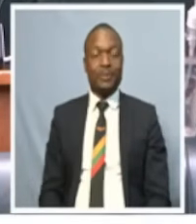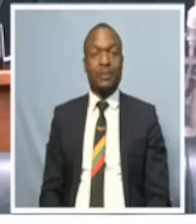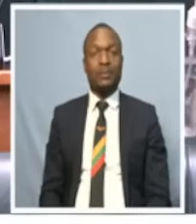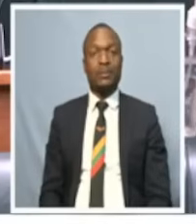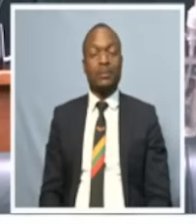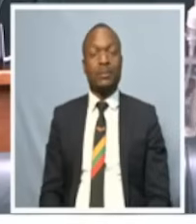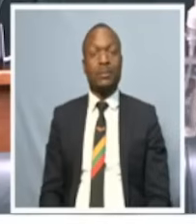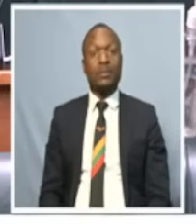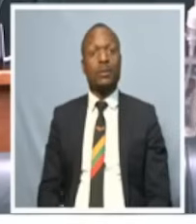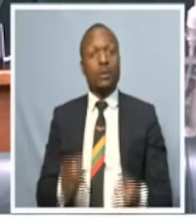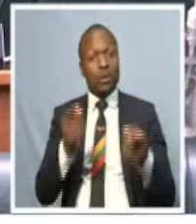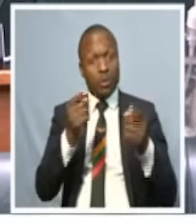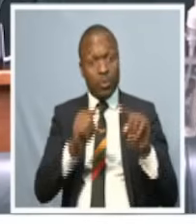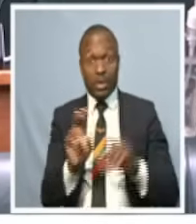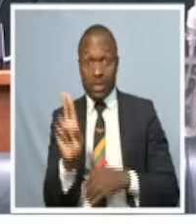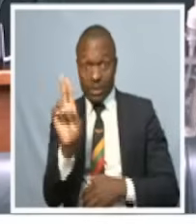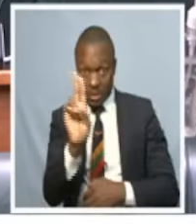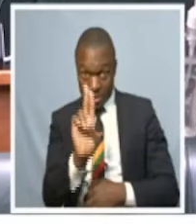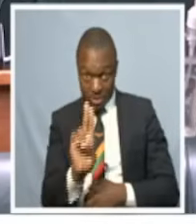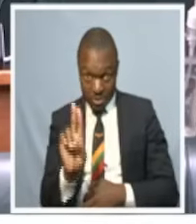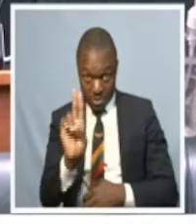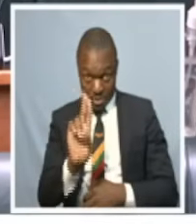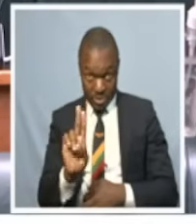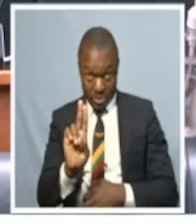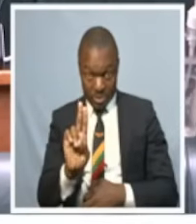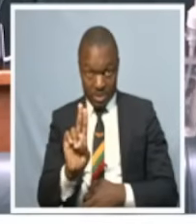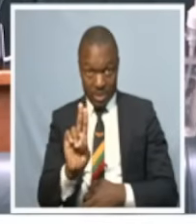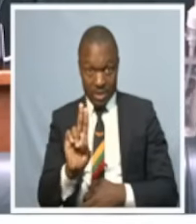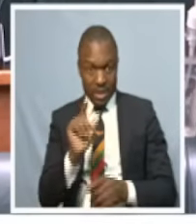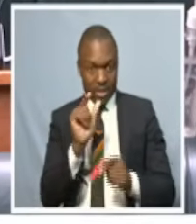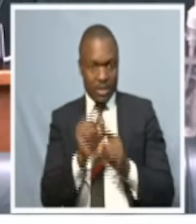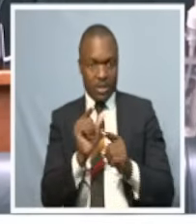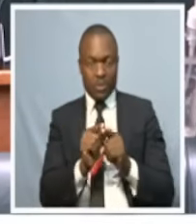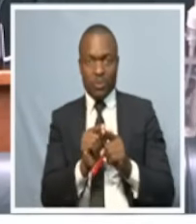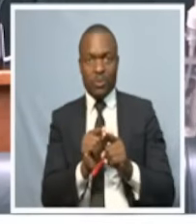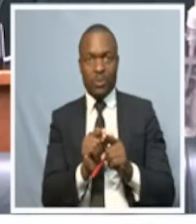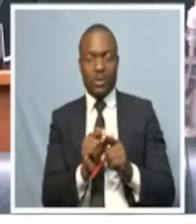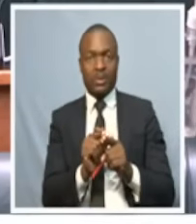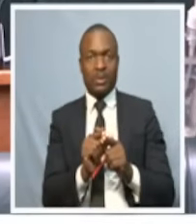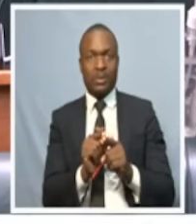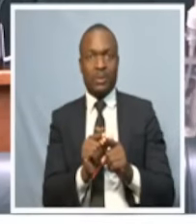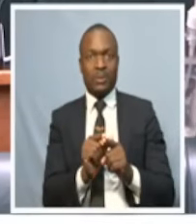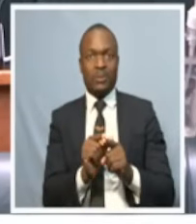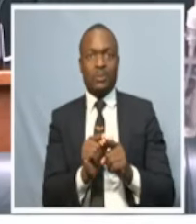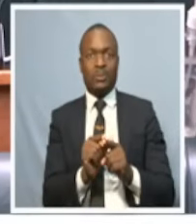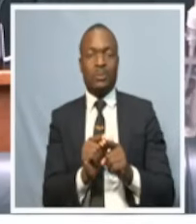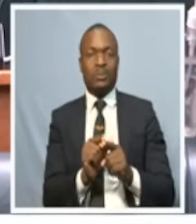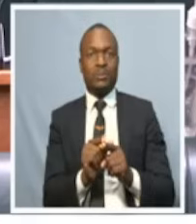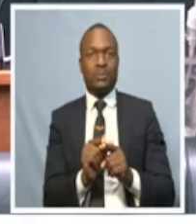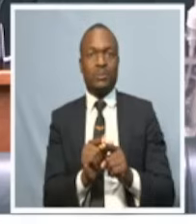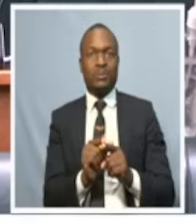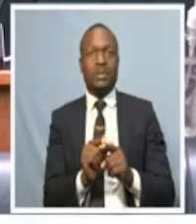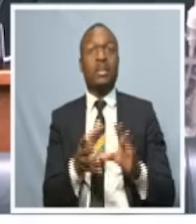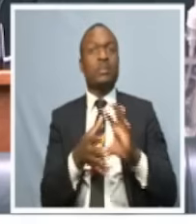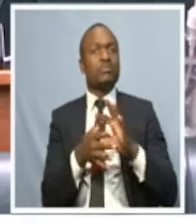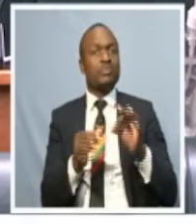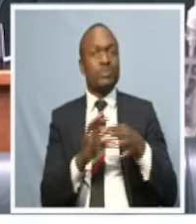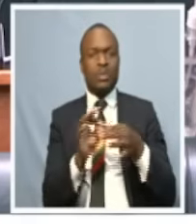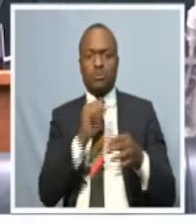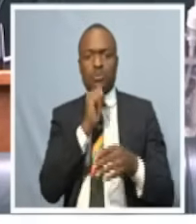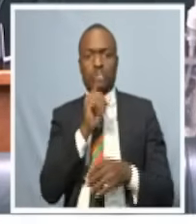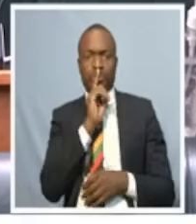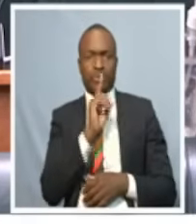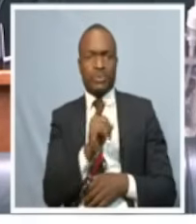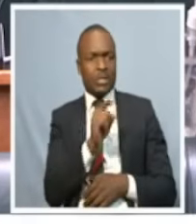tells me that when you use the word purported, it shows that it's not true. Even